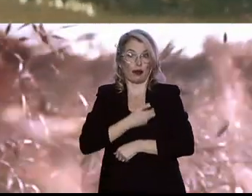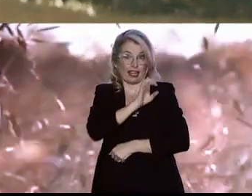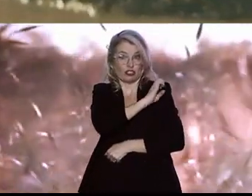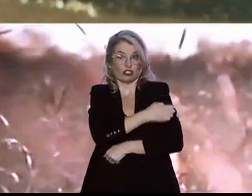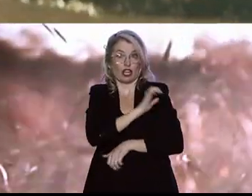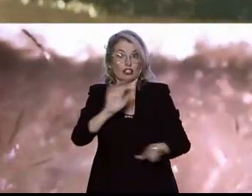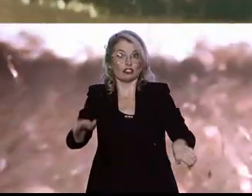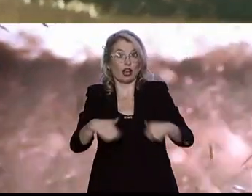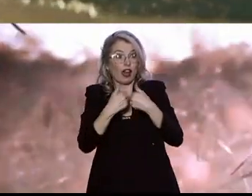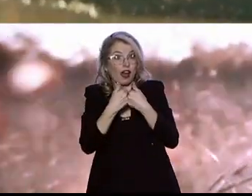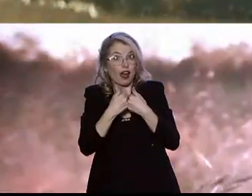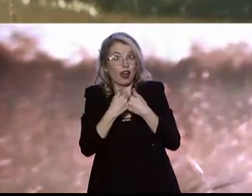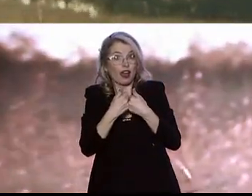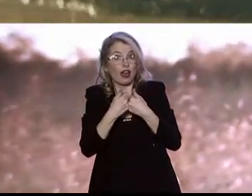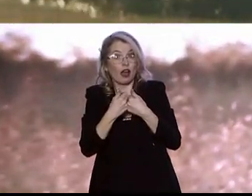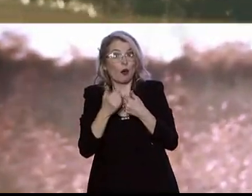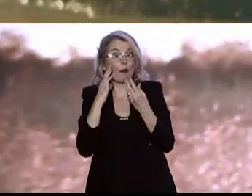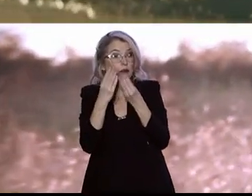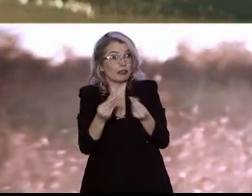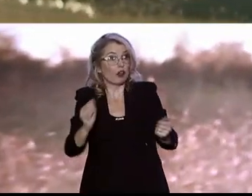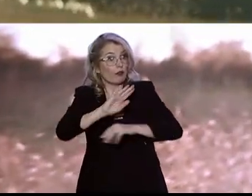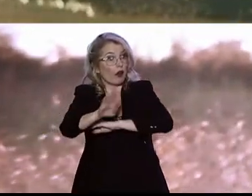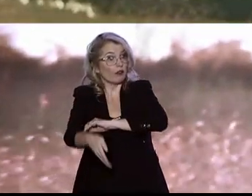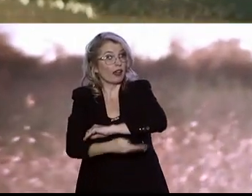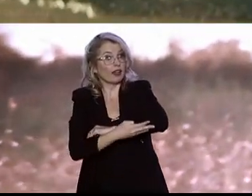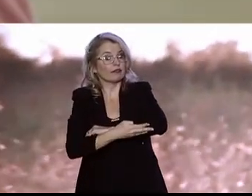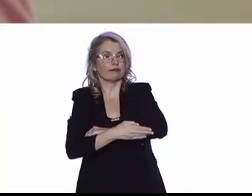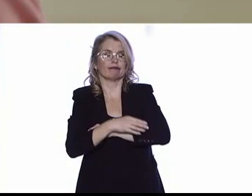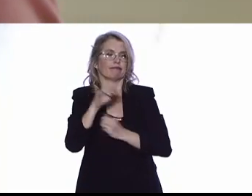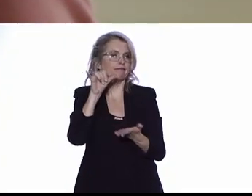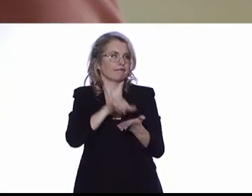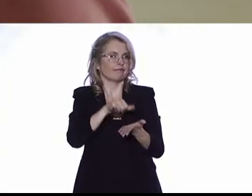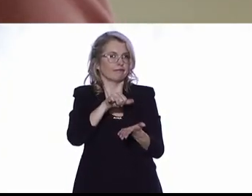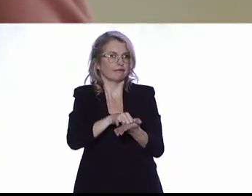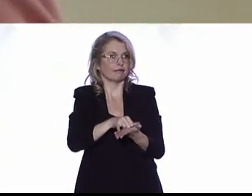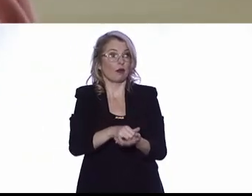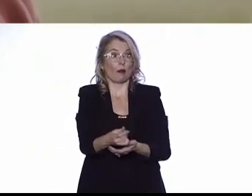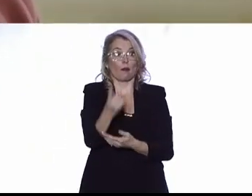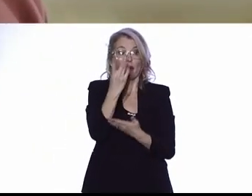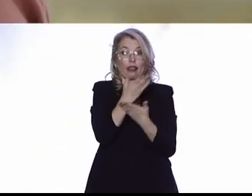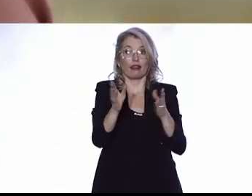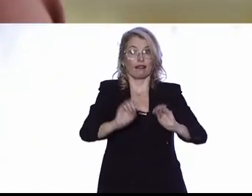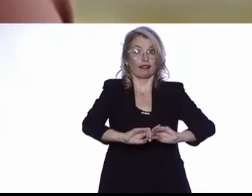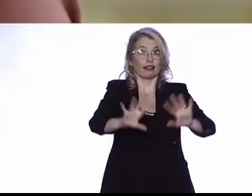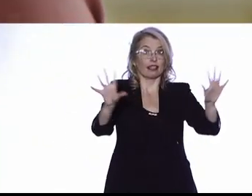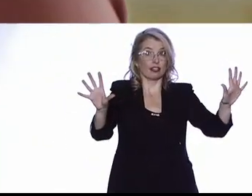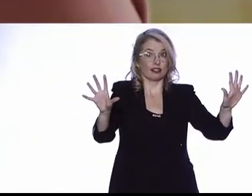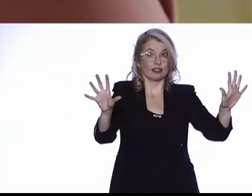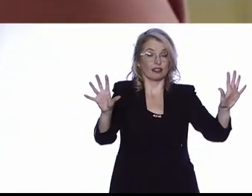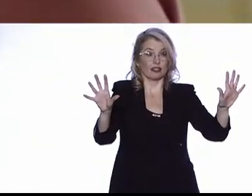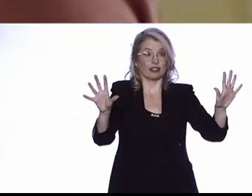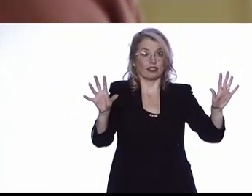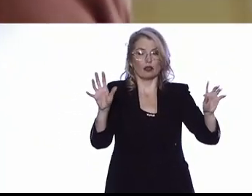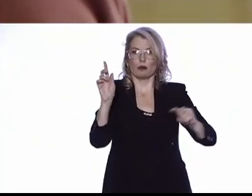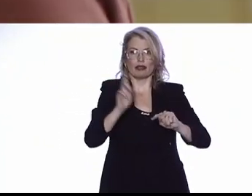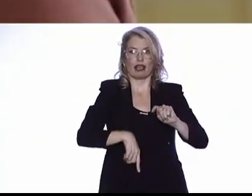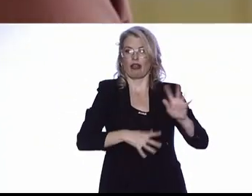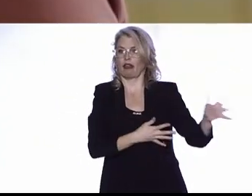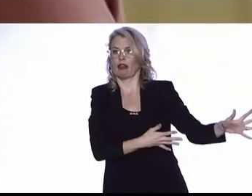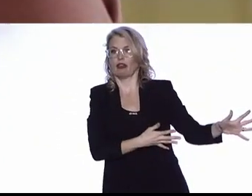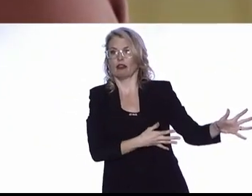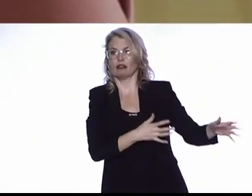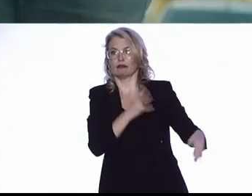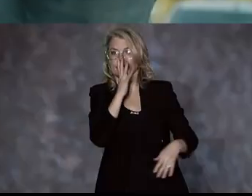Our energy challenges are not going to be solved overnight. But one thing is clear. We can't